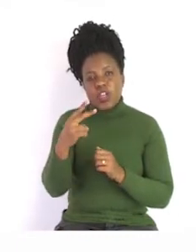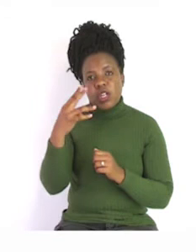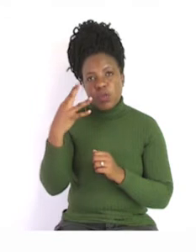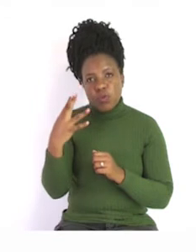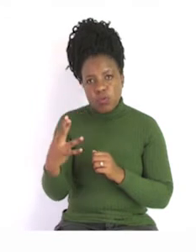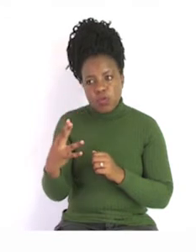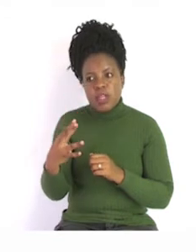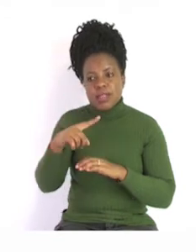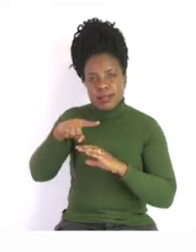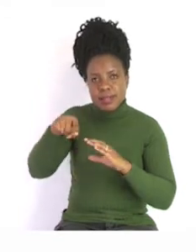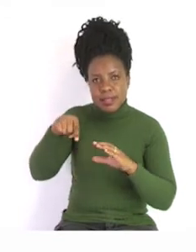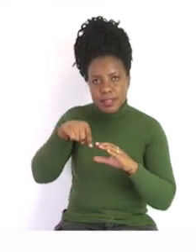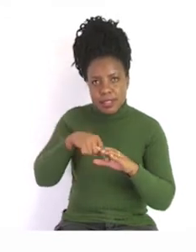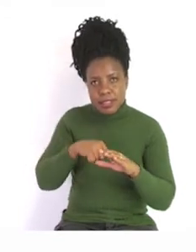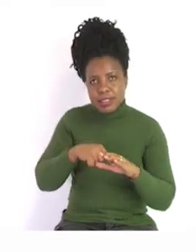dividend.